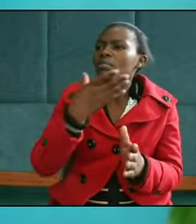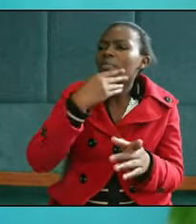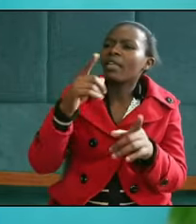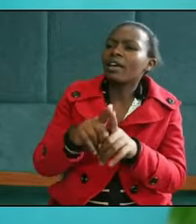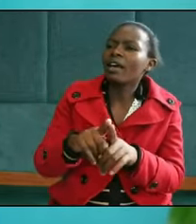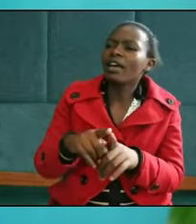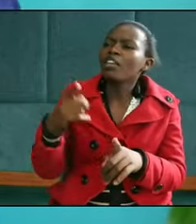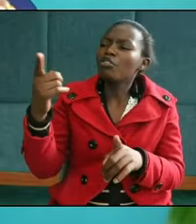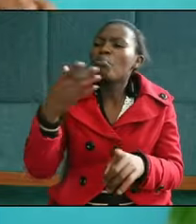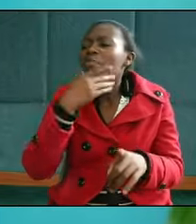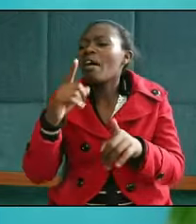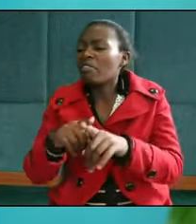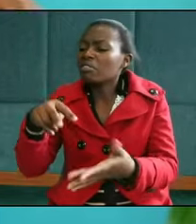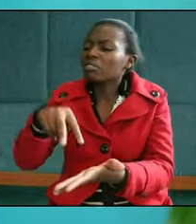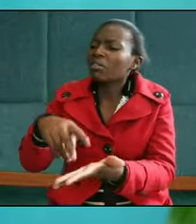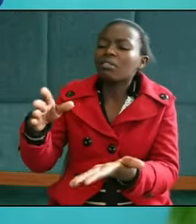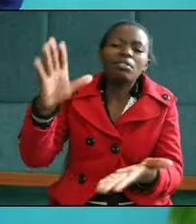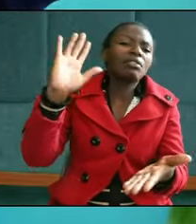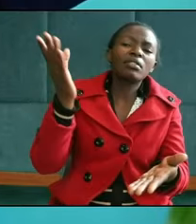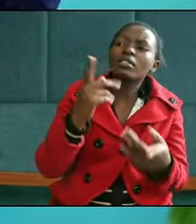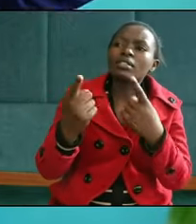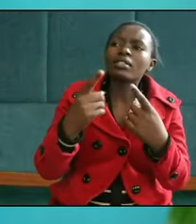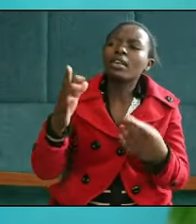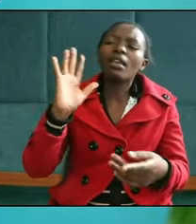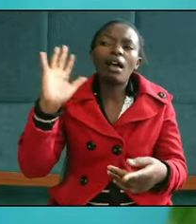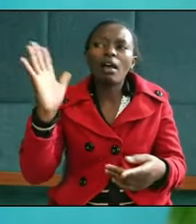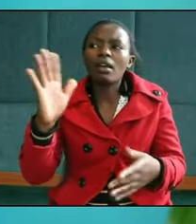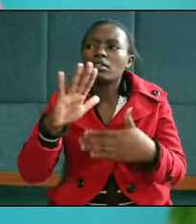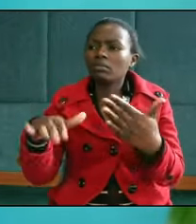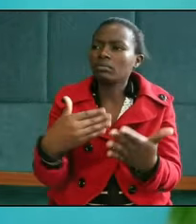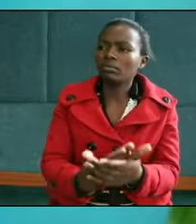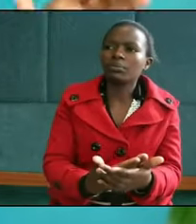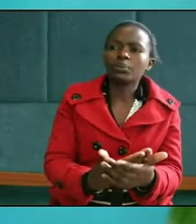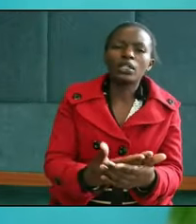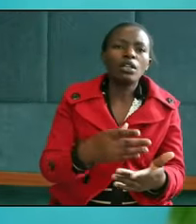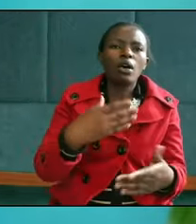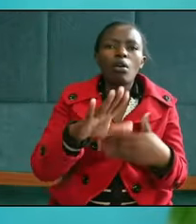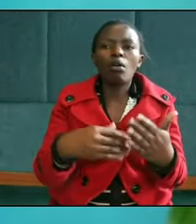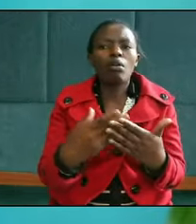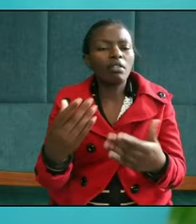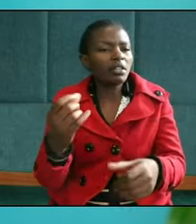your wife here, by the way? Brother, can you say, we do all that for the whole year.